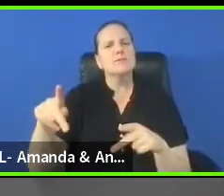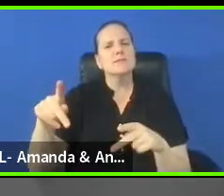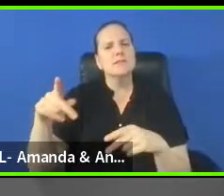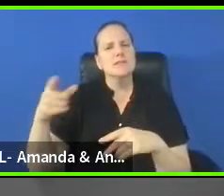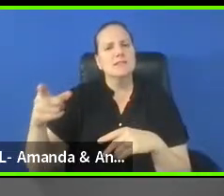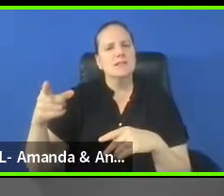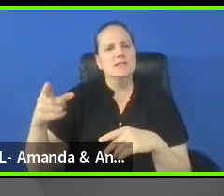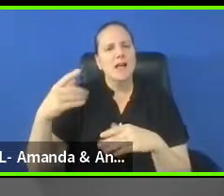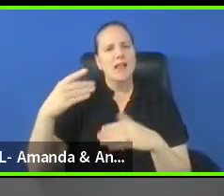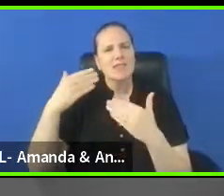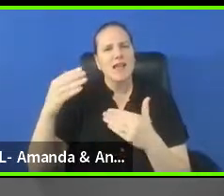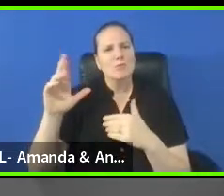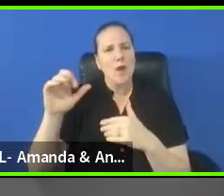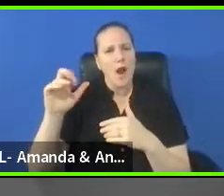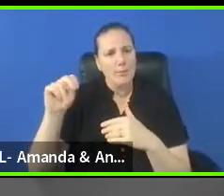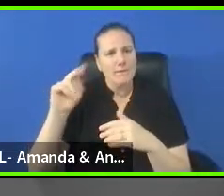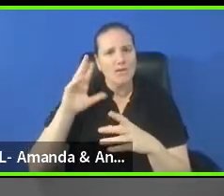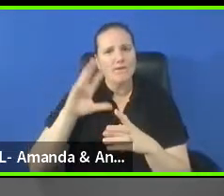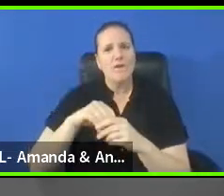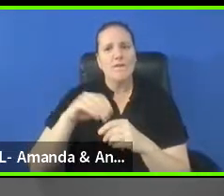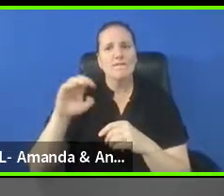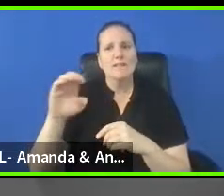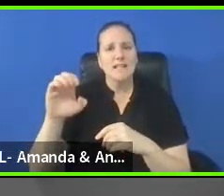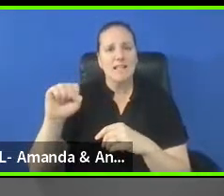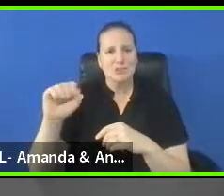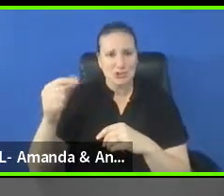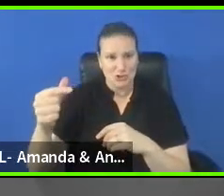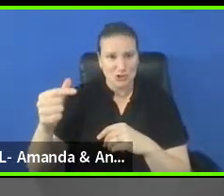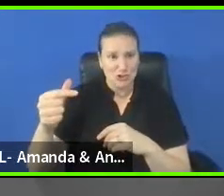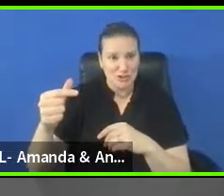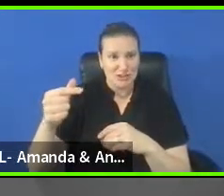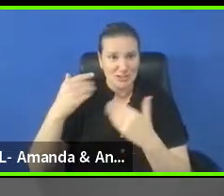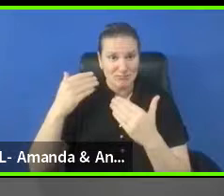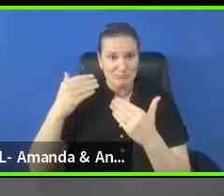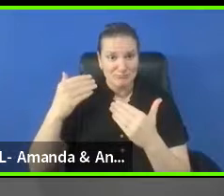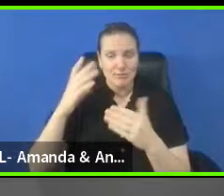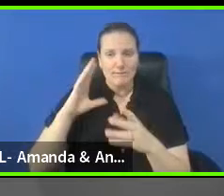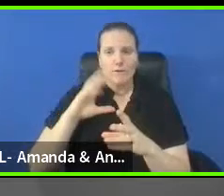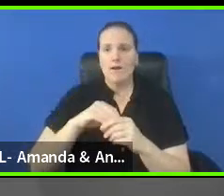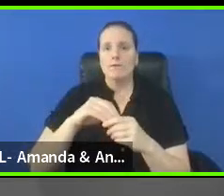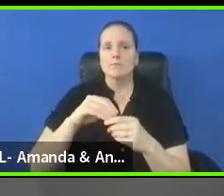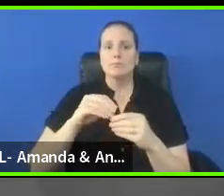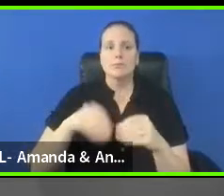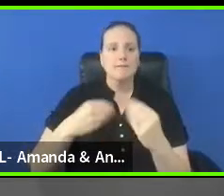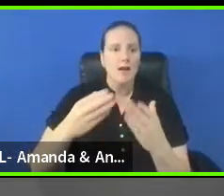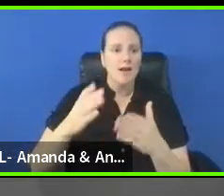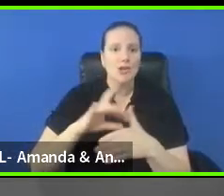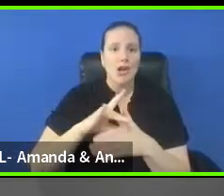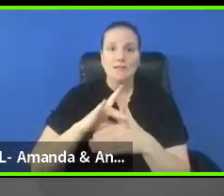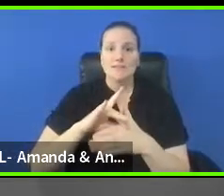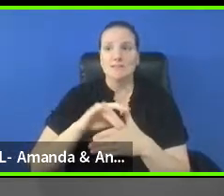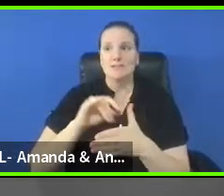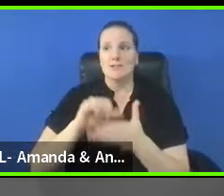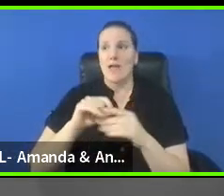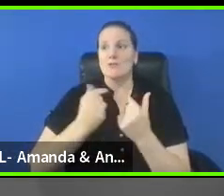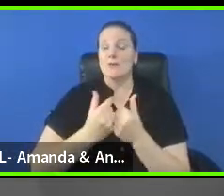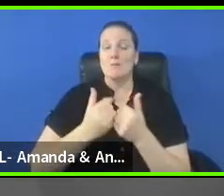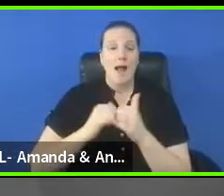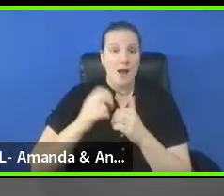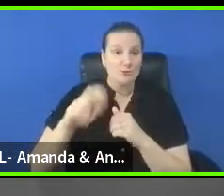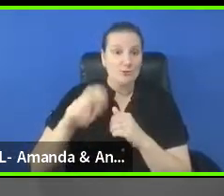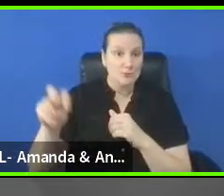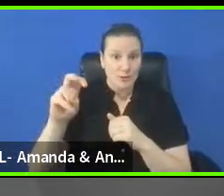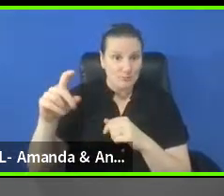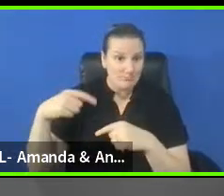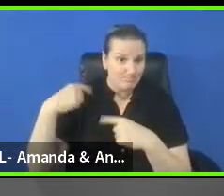your participation at the ESG and to provide context to that group as to how the tour went.